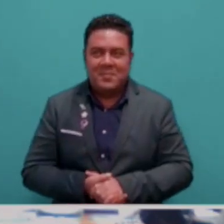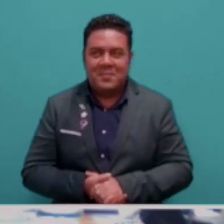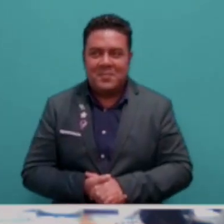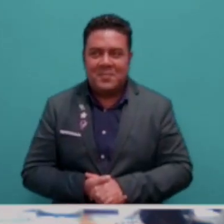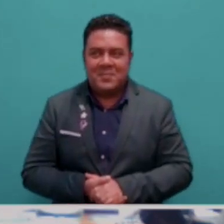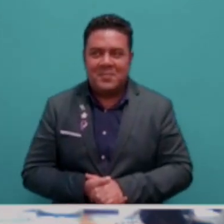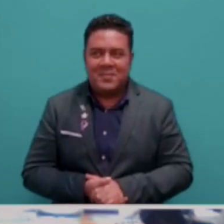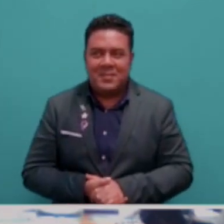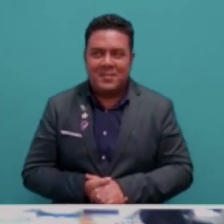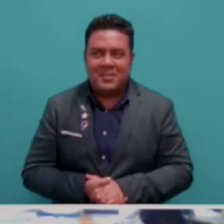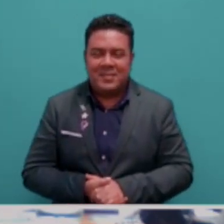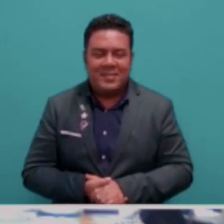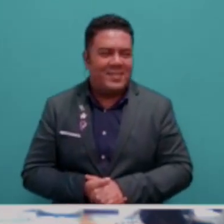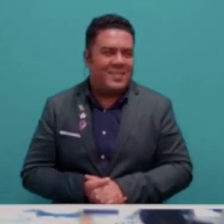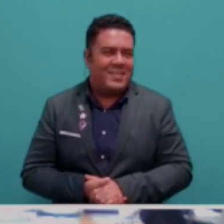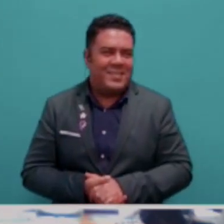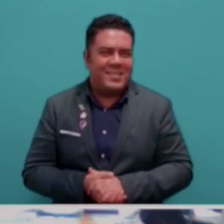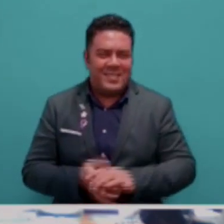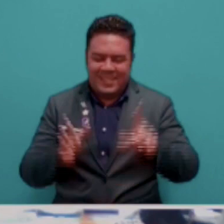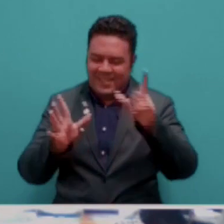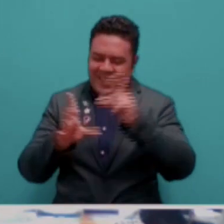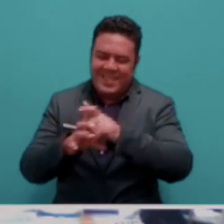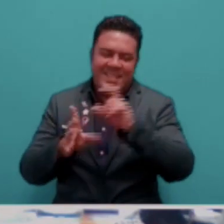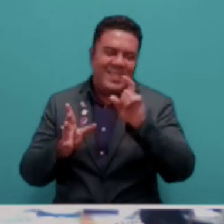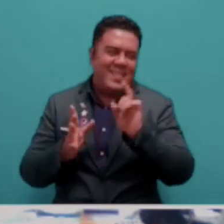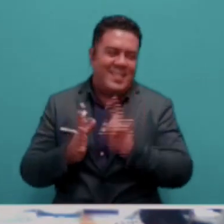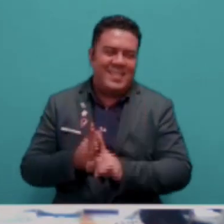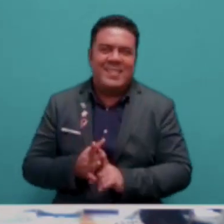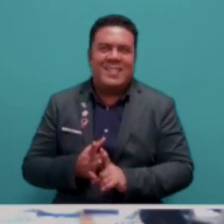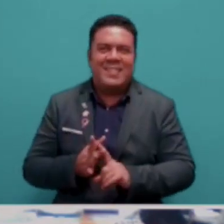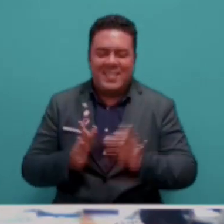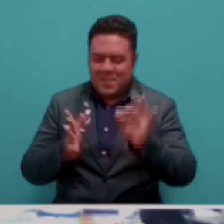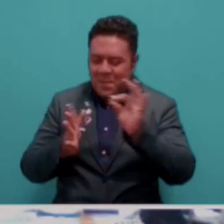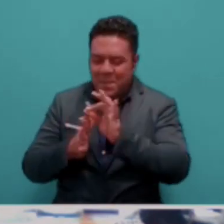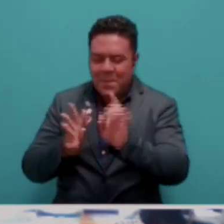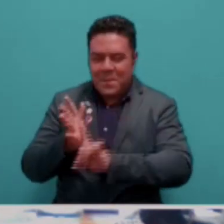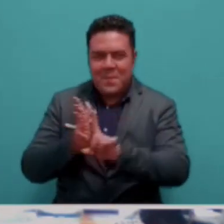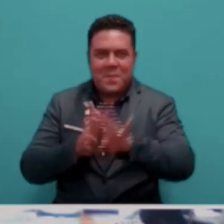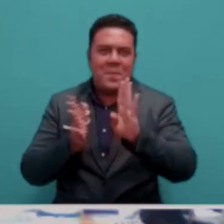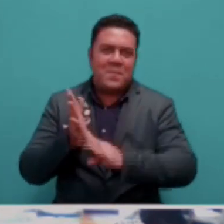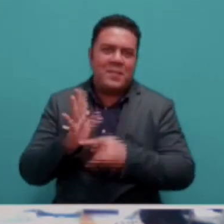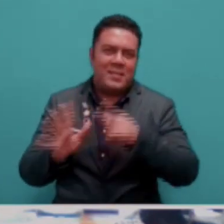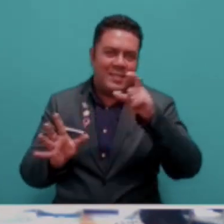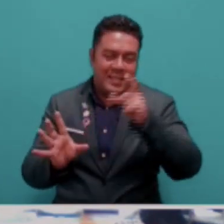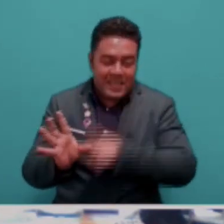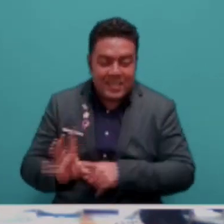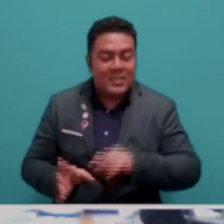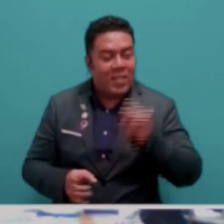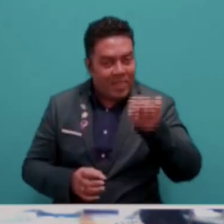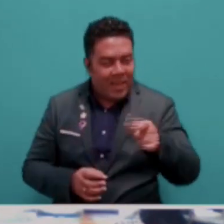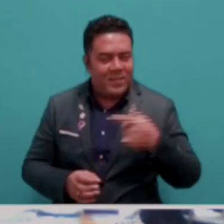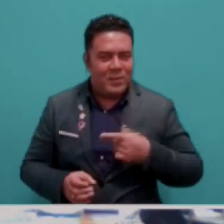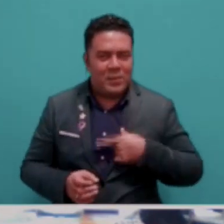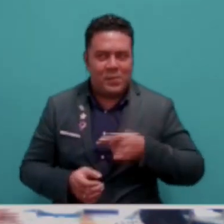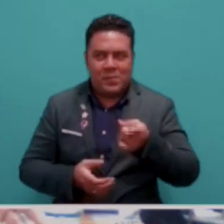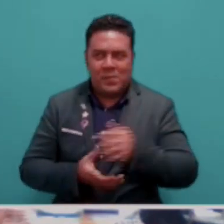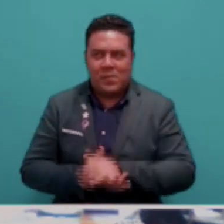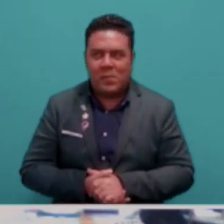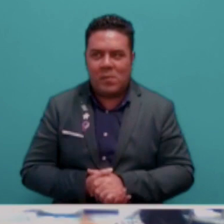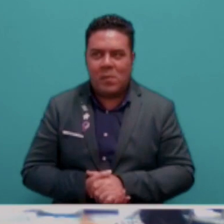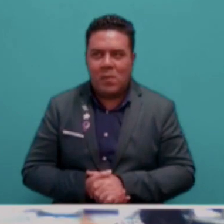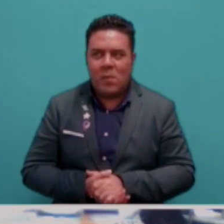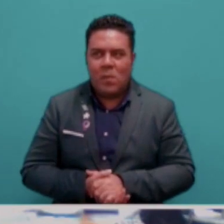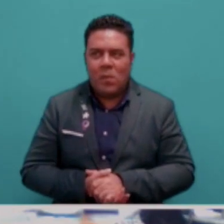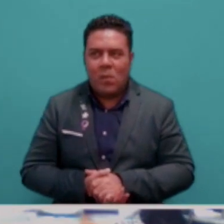diplomacy, sir. It is there for a reason. It is there for a reason. We all live